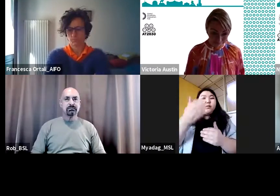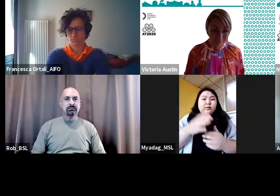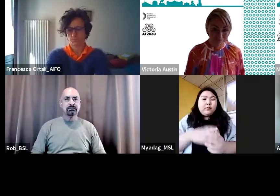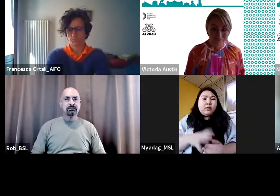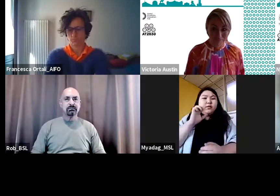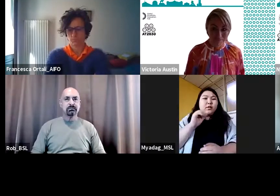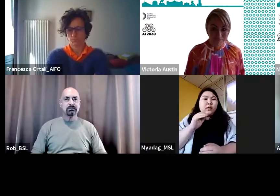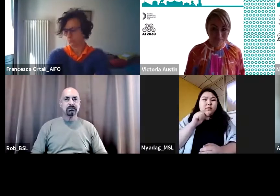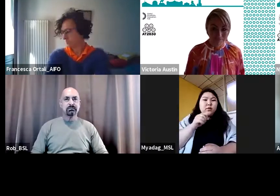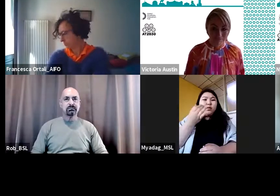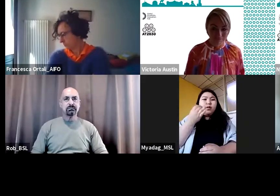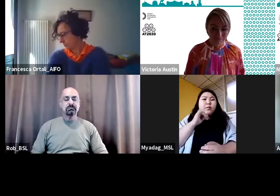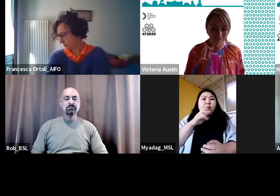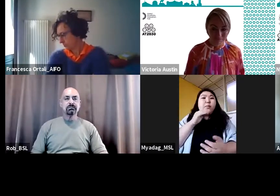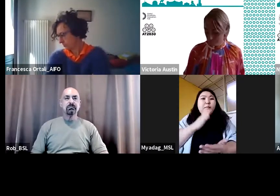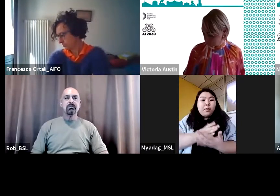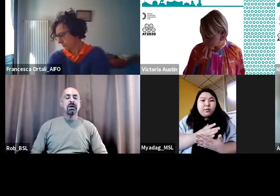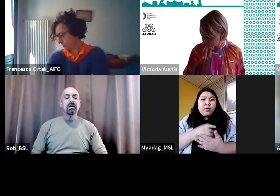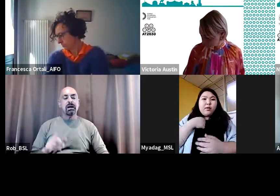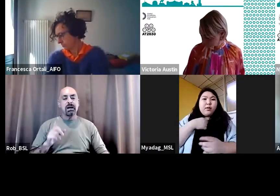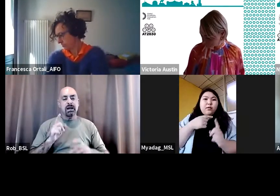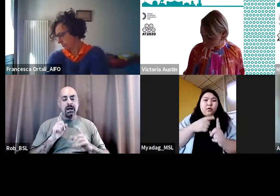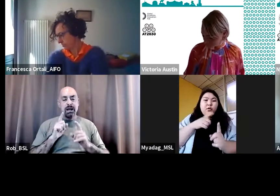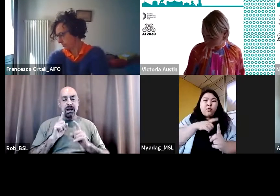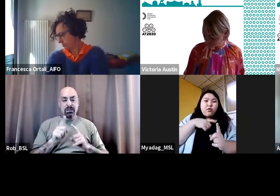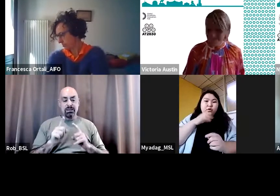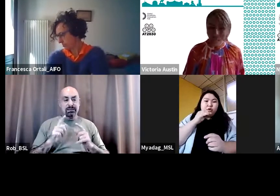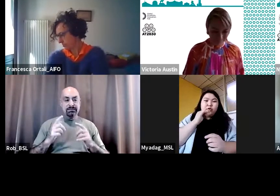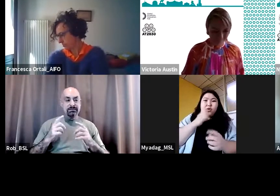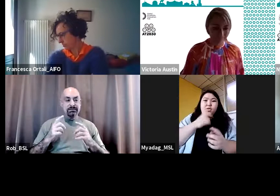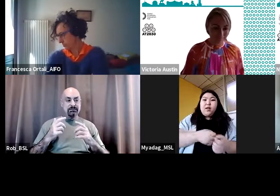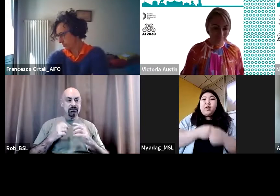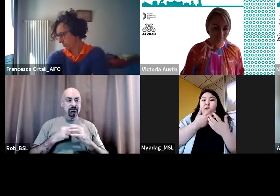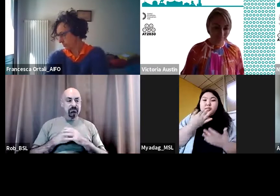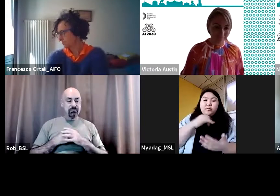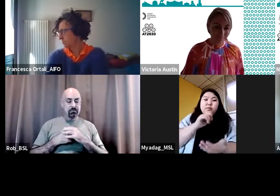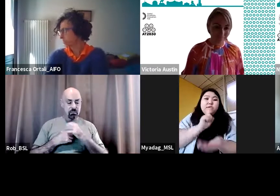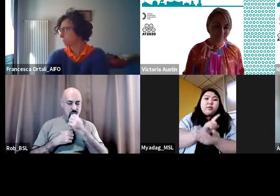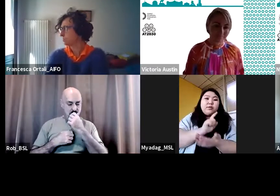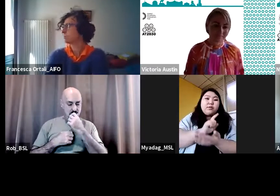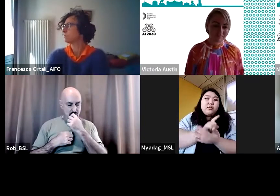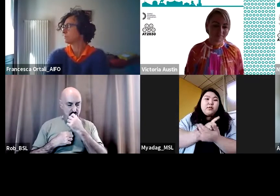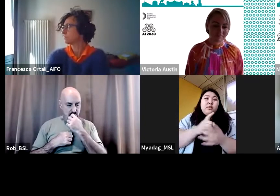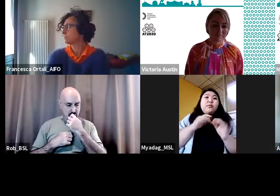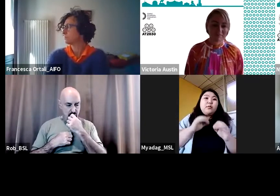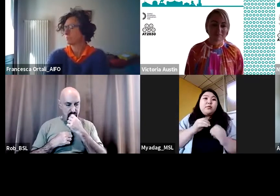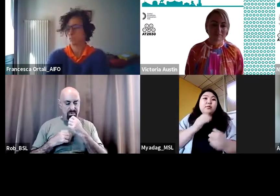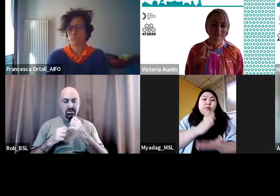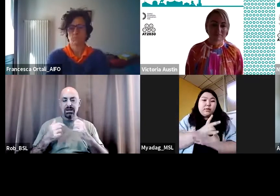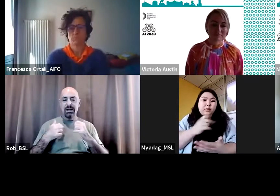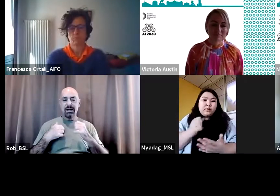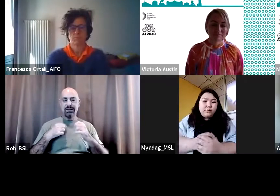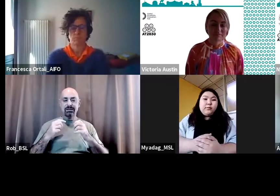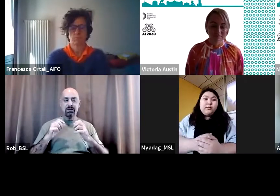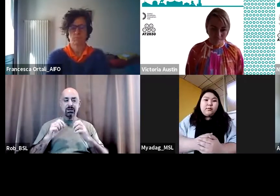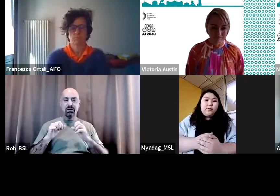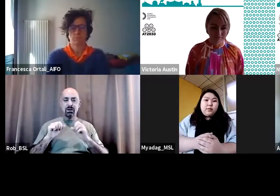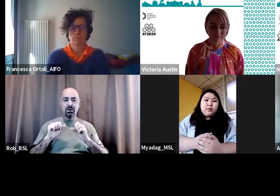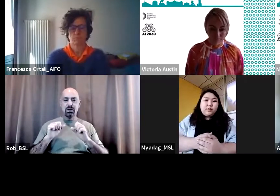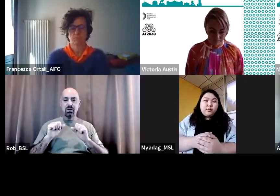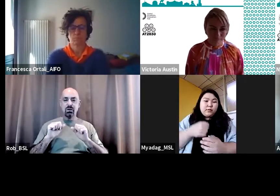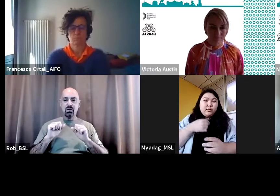So this is all from my side. Again, I think this is we are looking for long-term